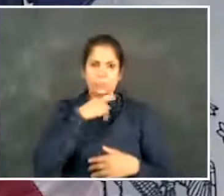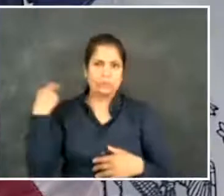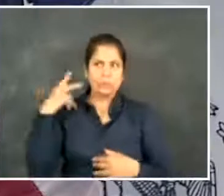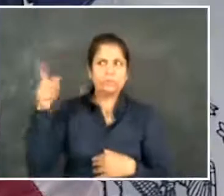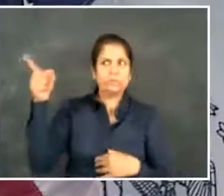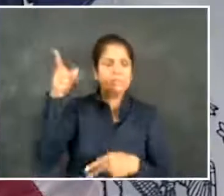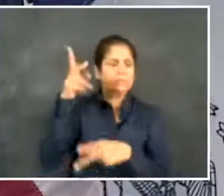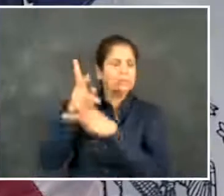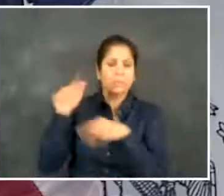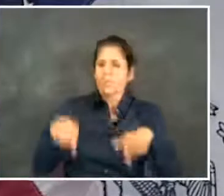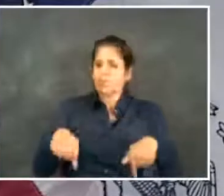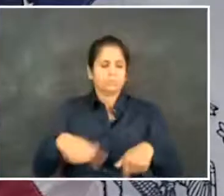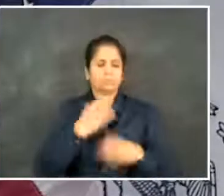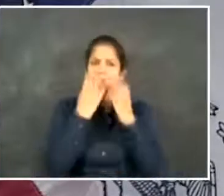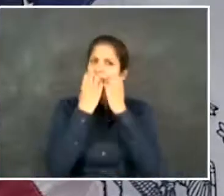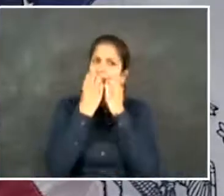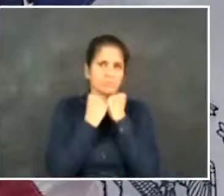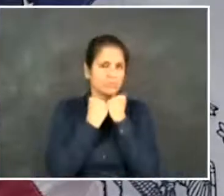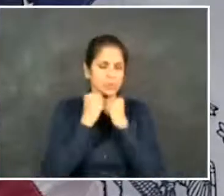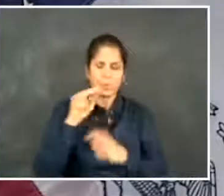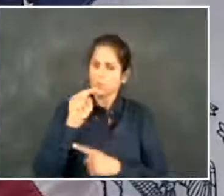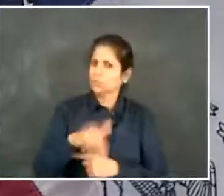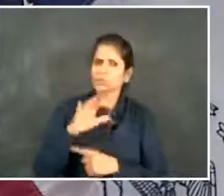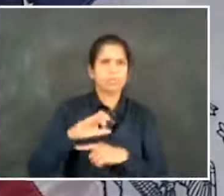to come back, but we're going to come back safely.